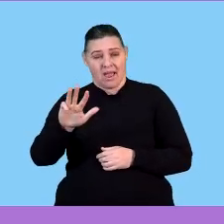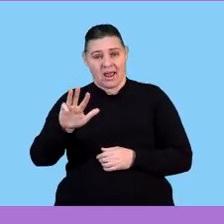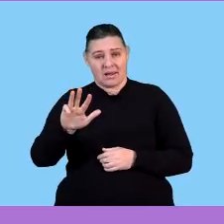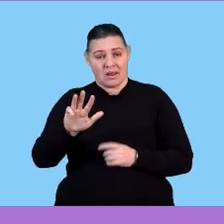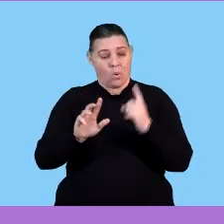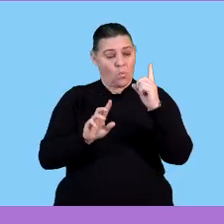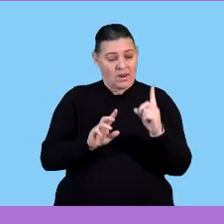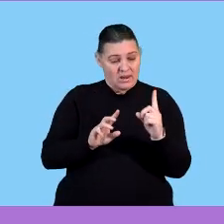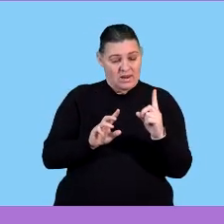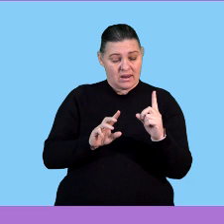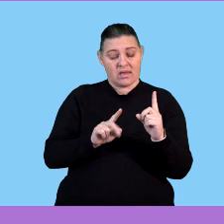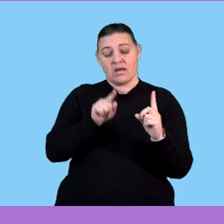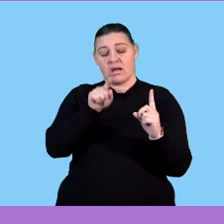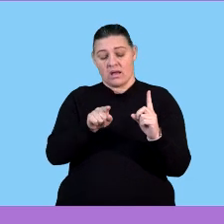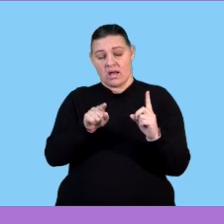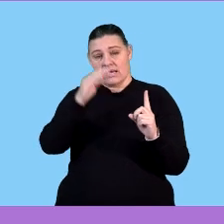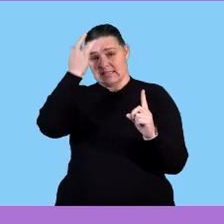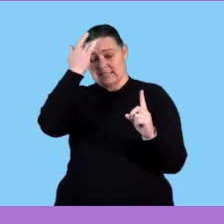329 nurses.